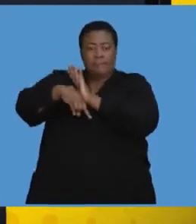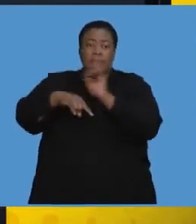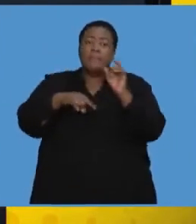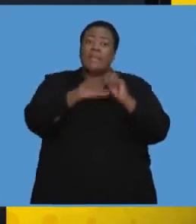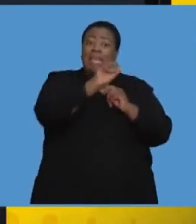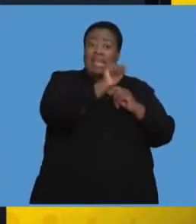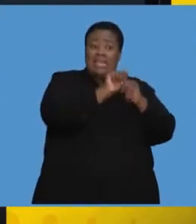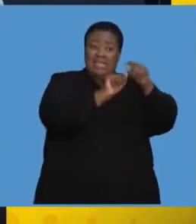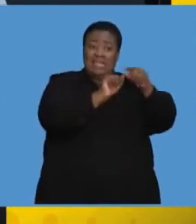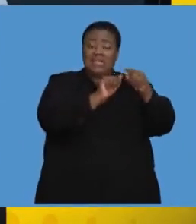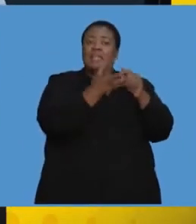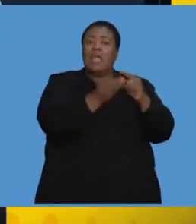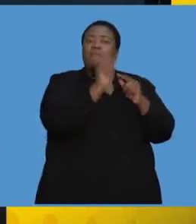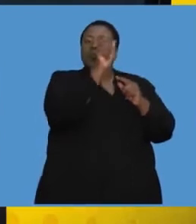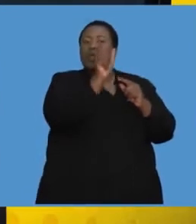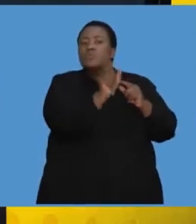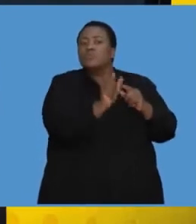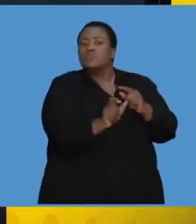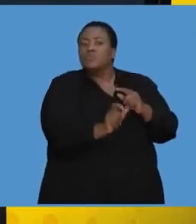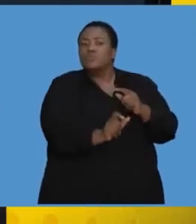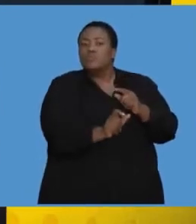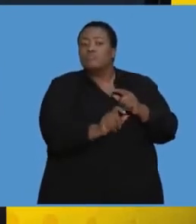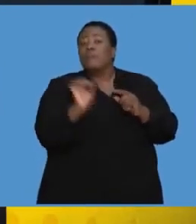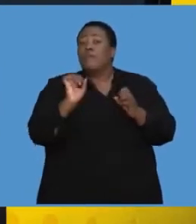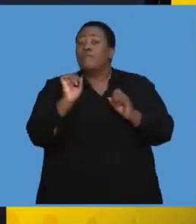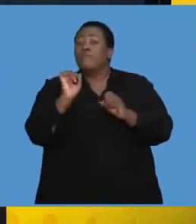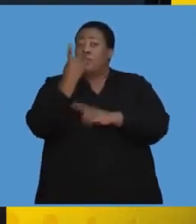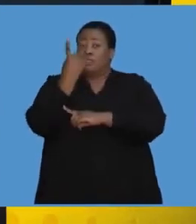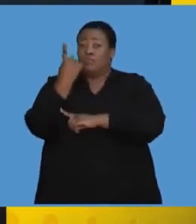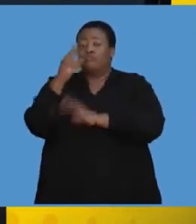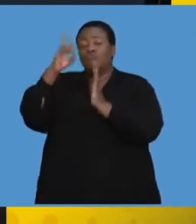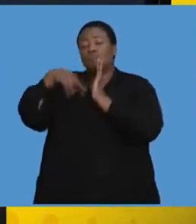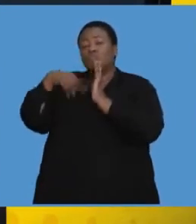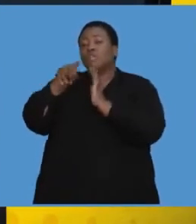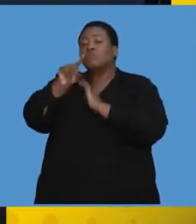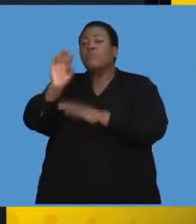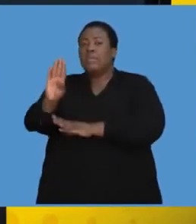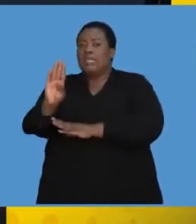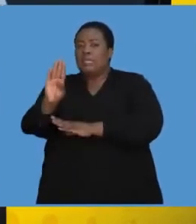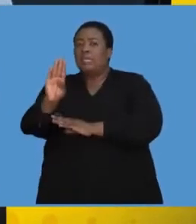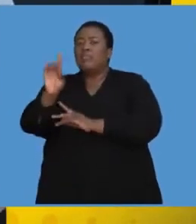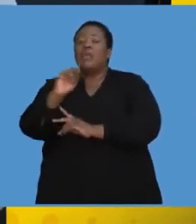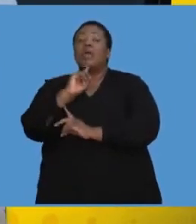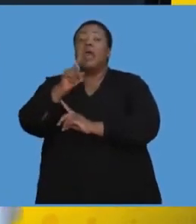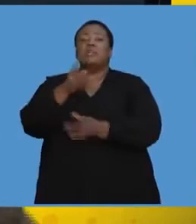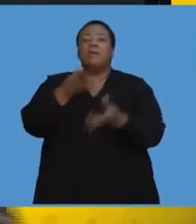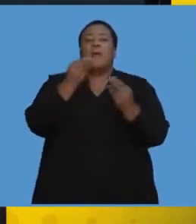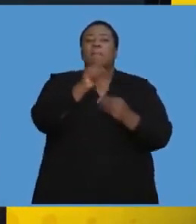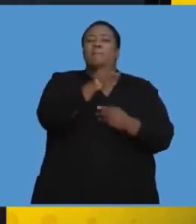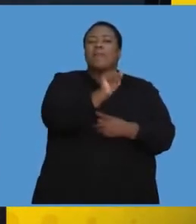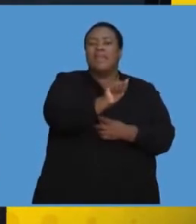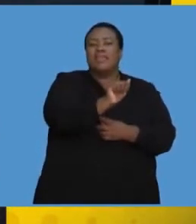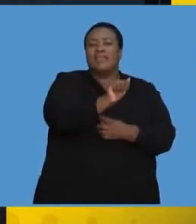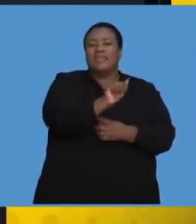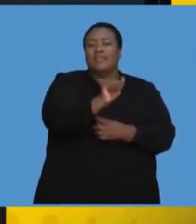terminology. I encourage you boys and girls to read column B first, and then you go look for the answer in column A. For example,